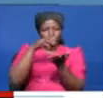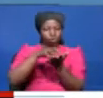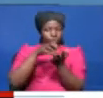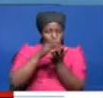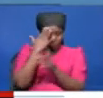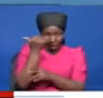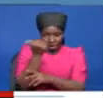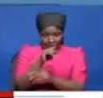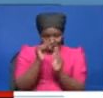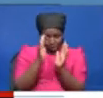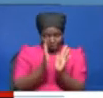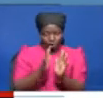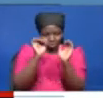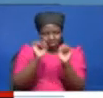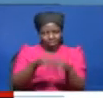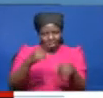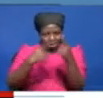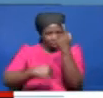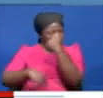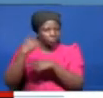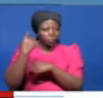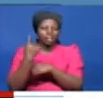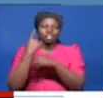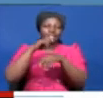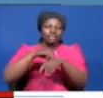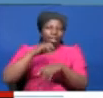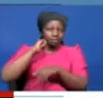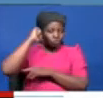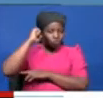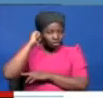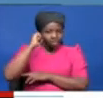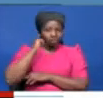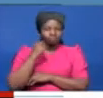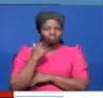actually carry the day as the politics stands today in Vihiga County. Mm-hmm.